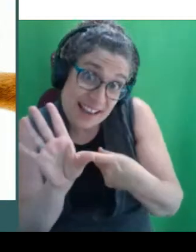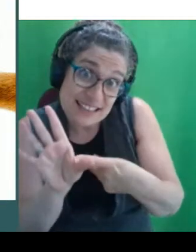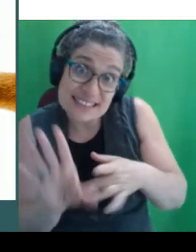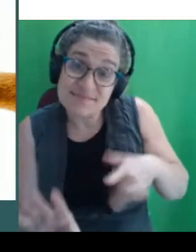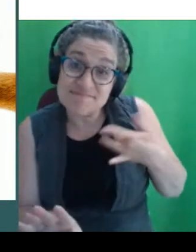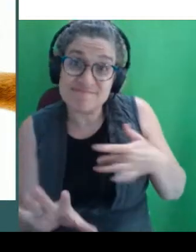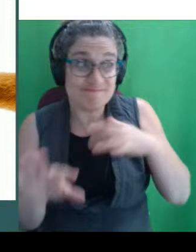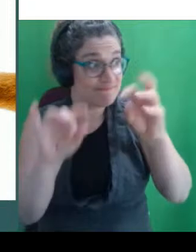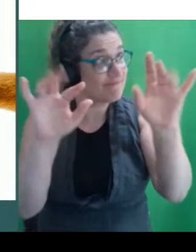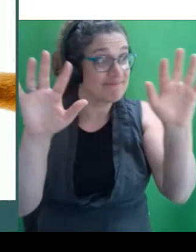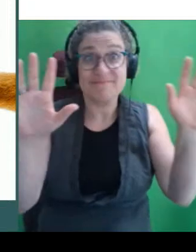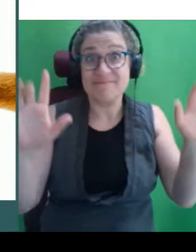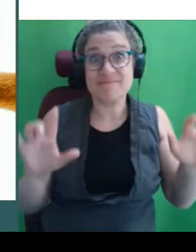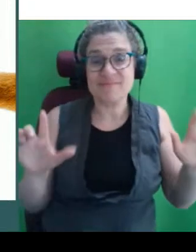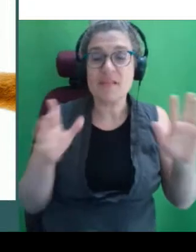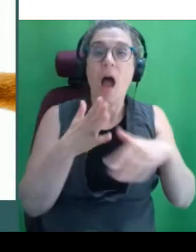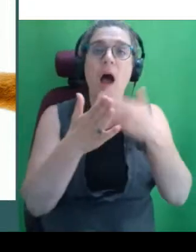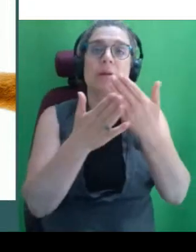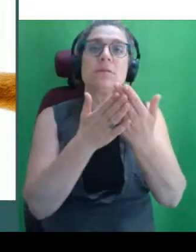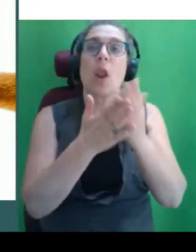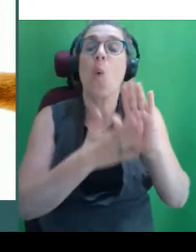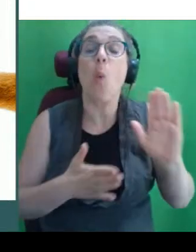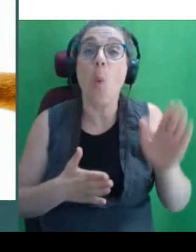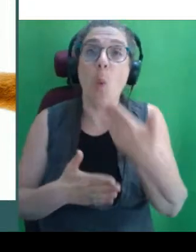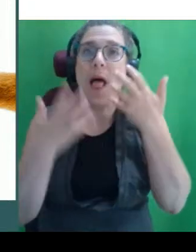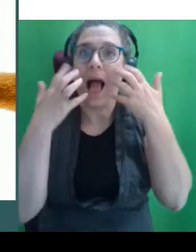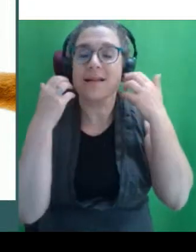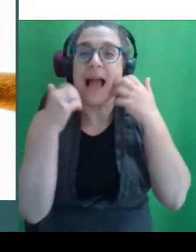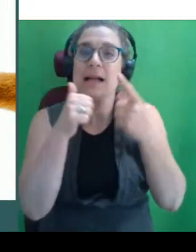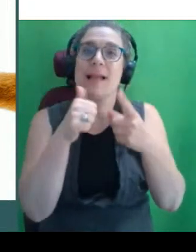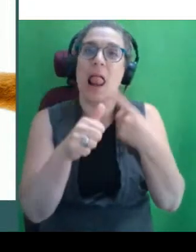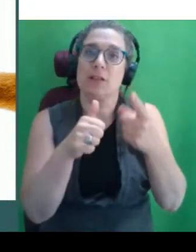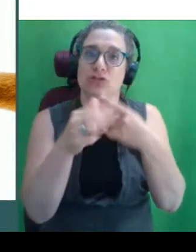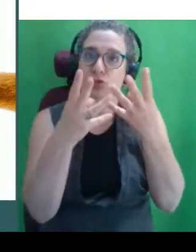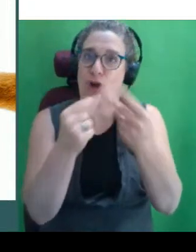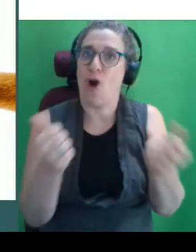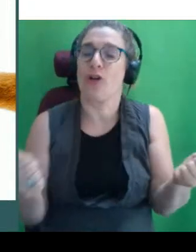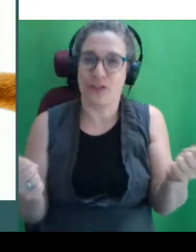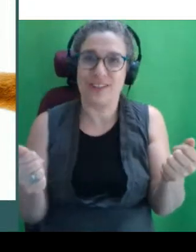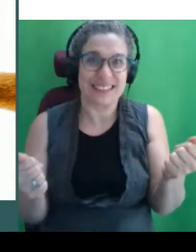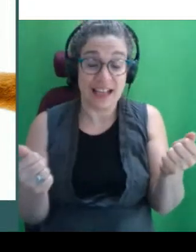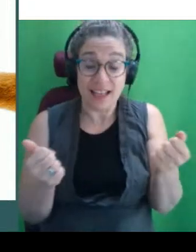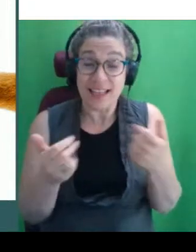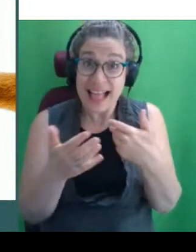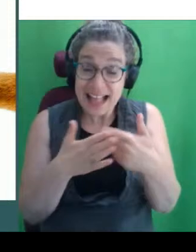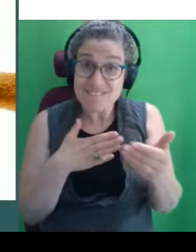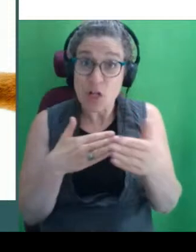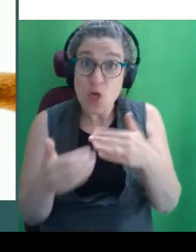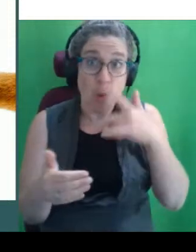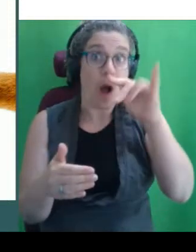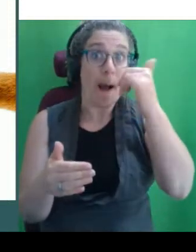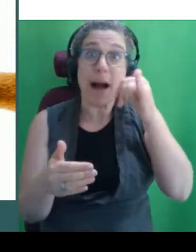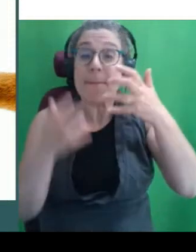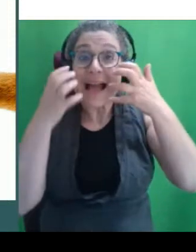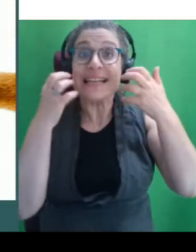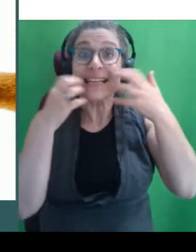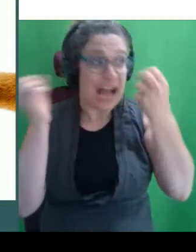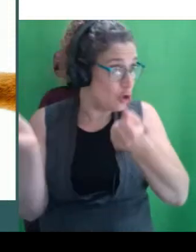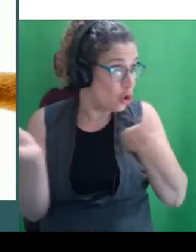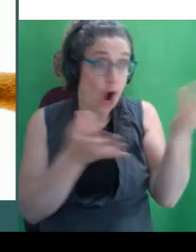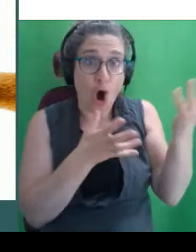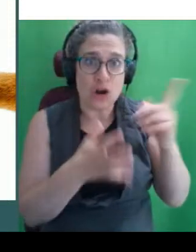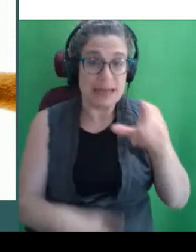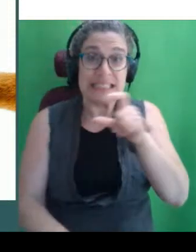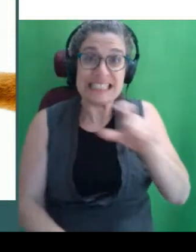all traces of cat allergen has gone, even though somebody might get rid of a cat. So that's really important